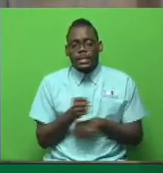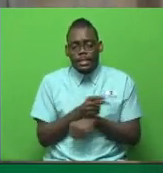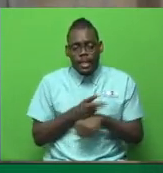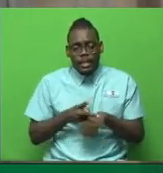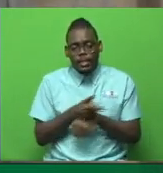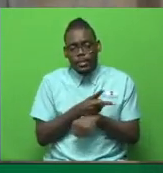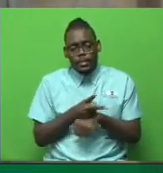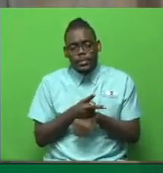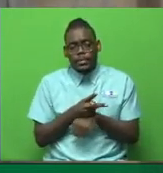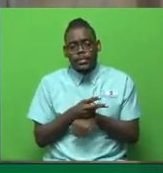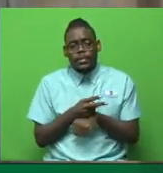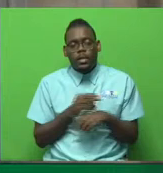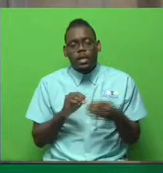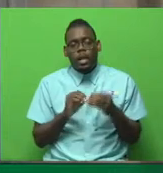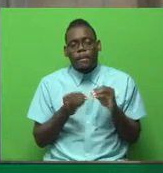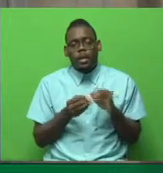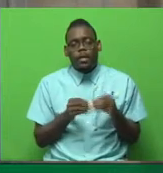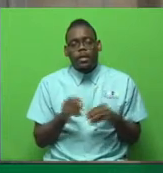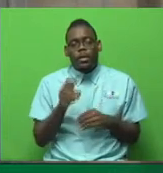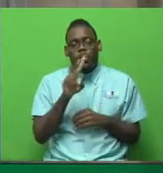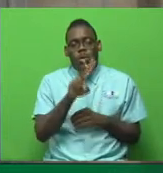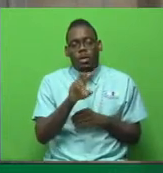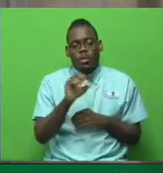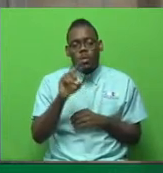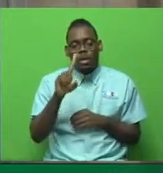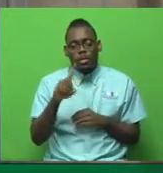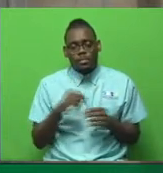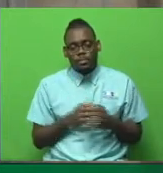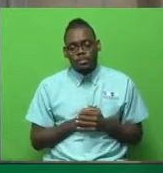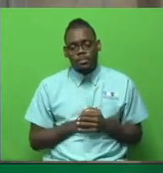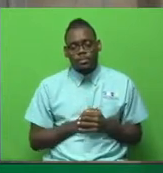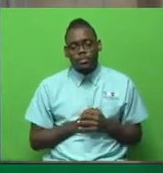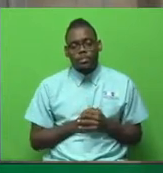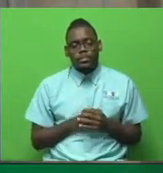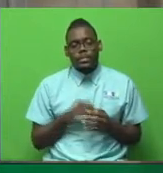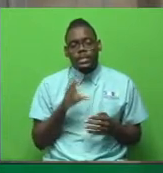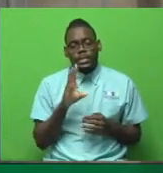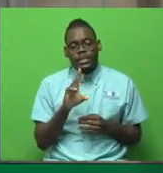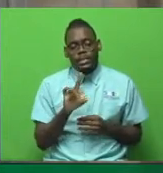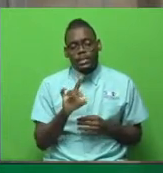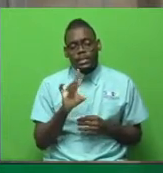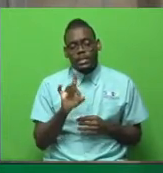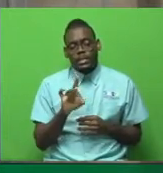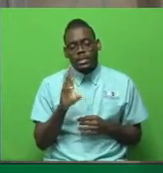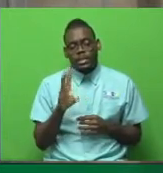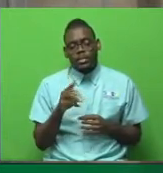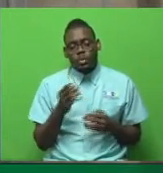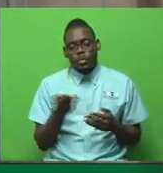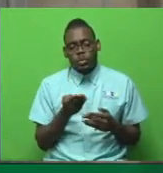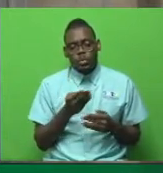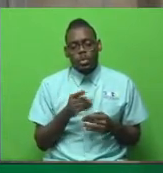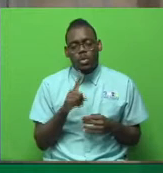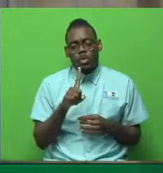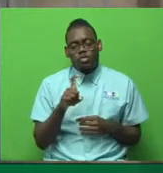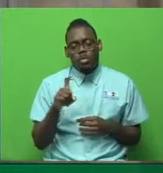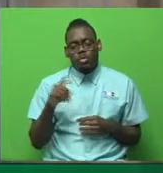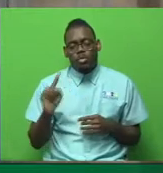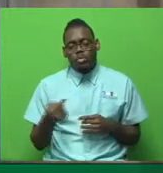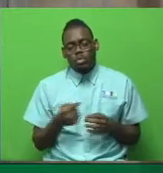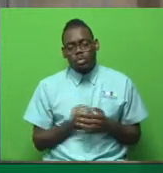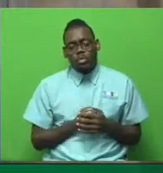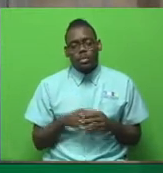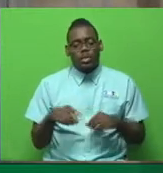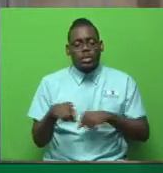number 101 with 86 deaths per 100 000. Dominica is ranked as